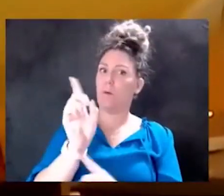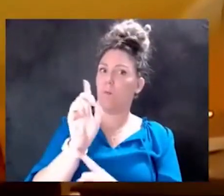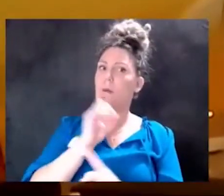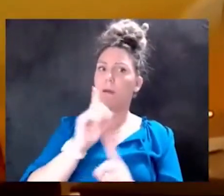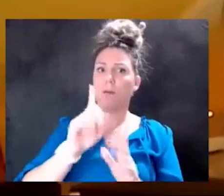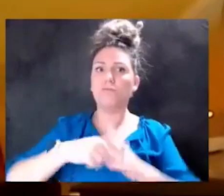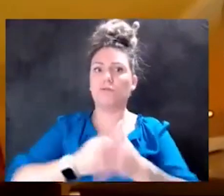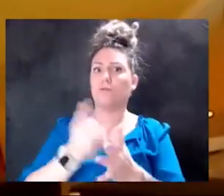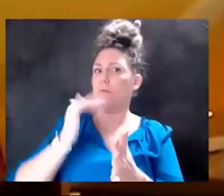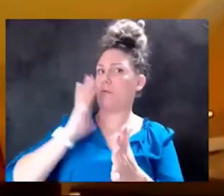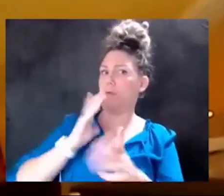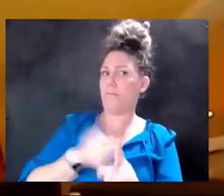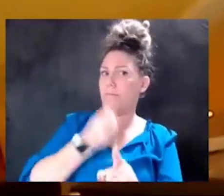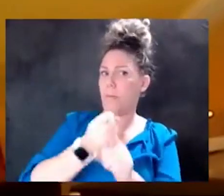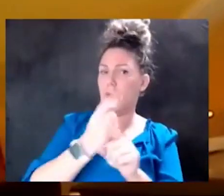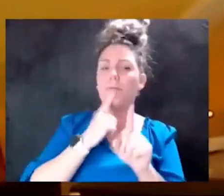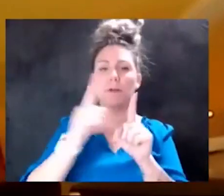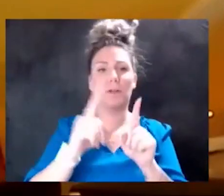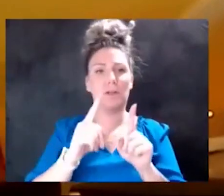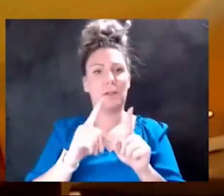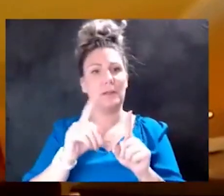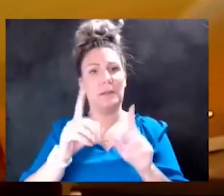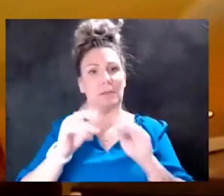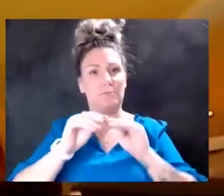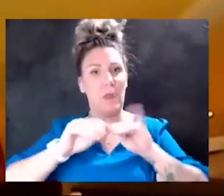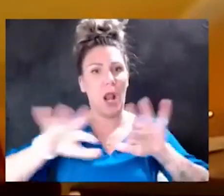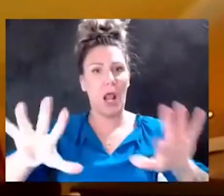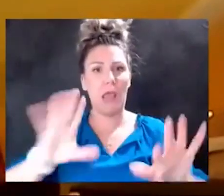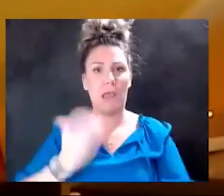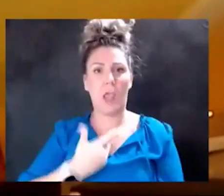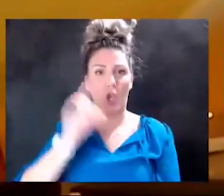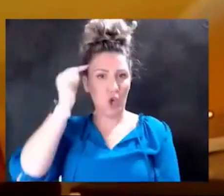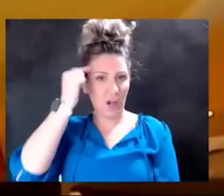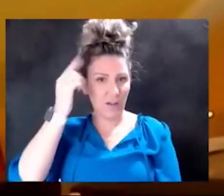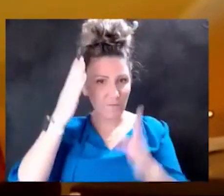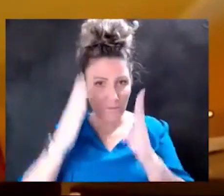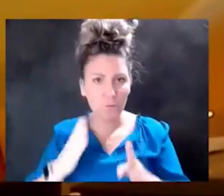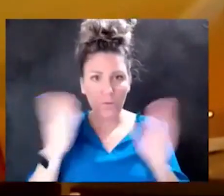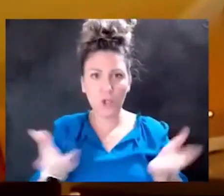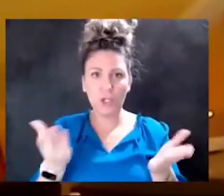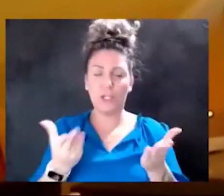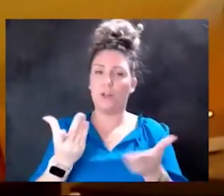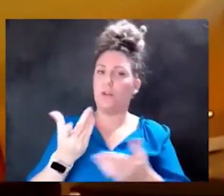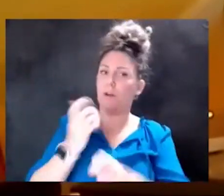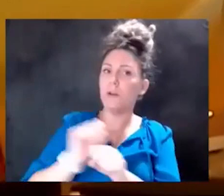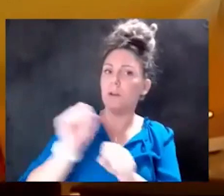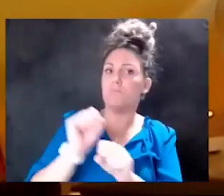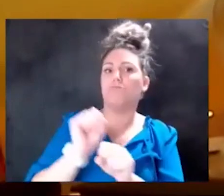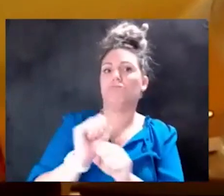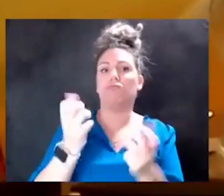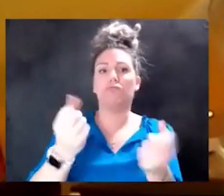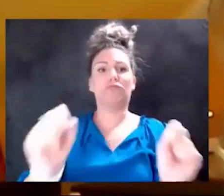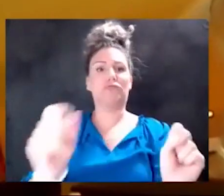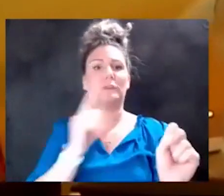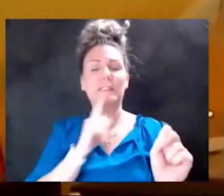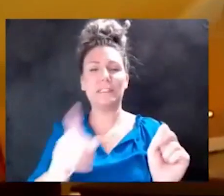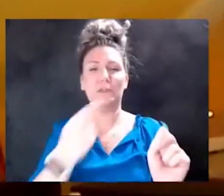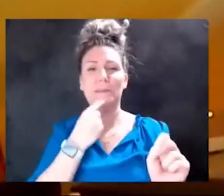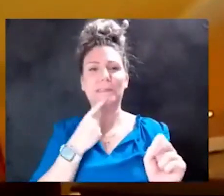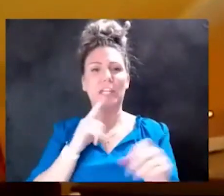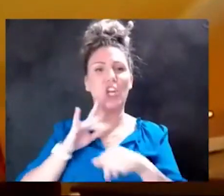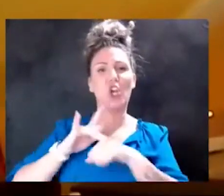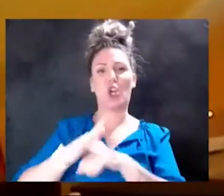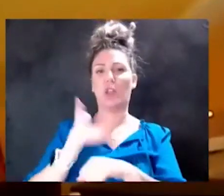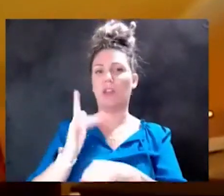and our governor here has done a lot of work in that area. So just thinking about what you were saying earlier about maybe